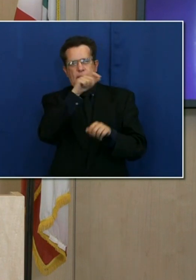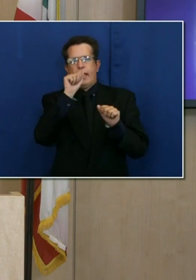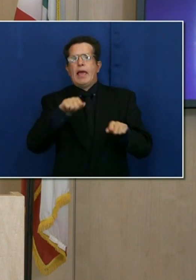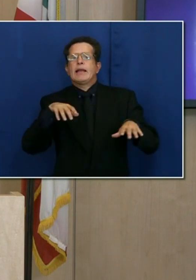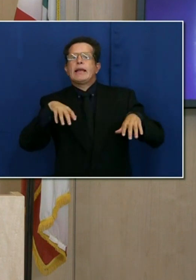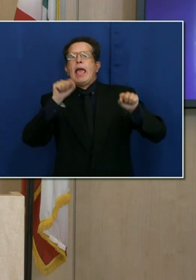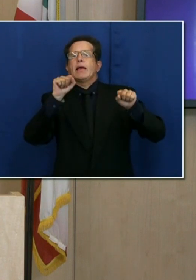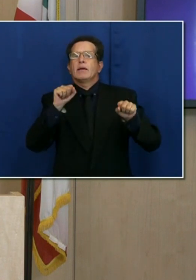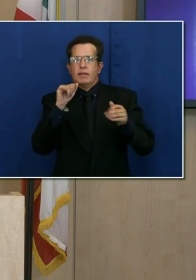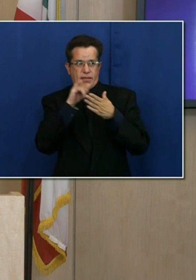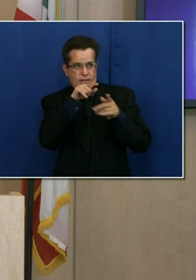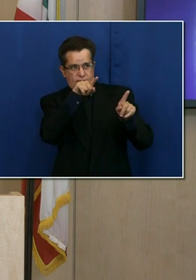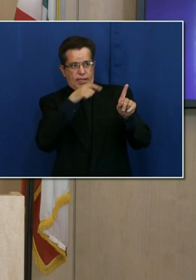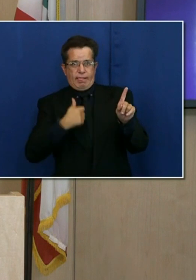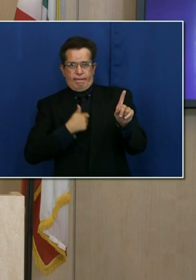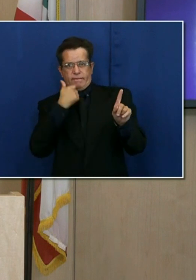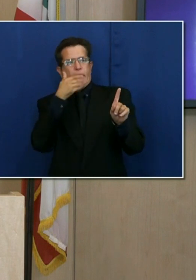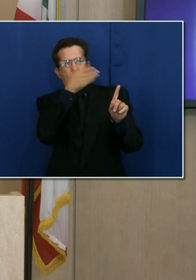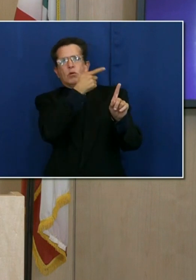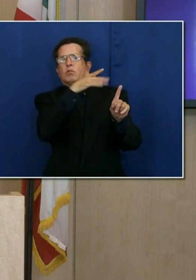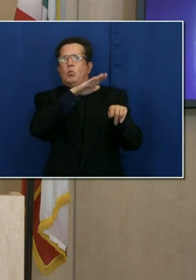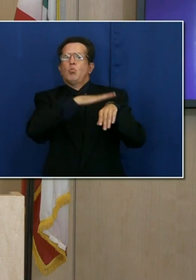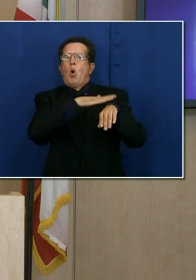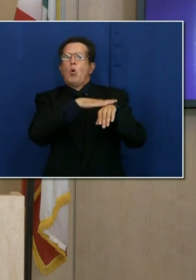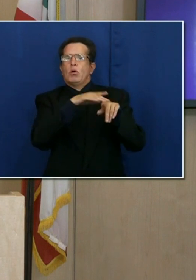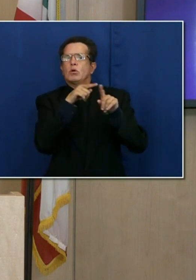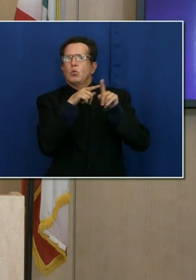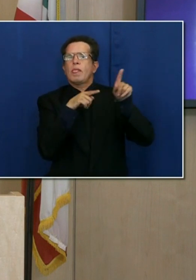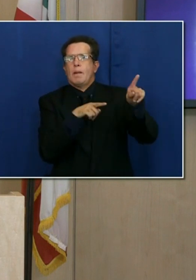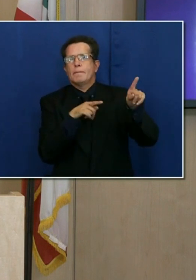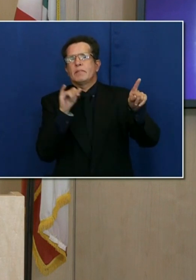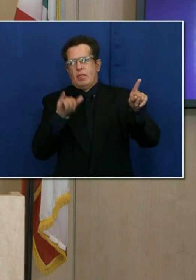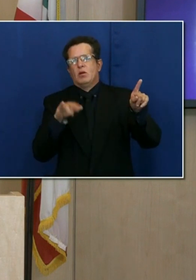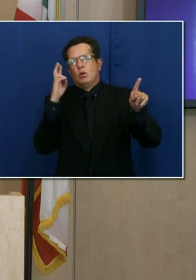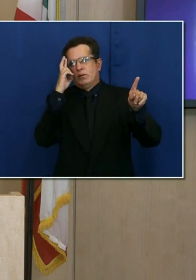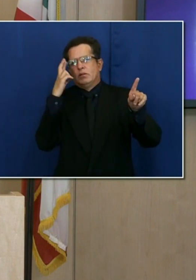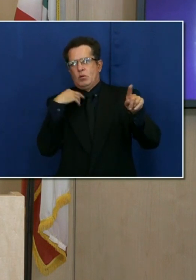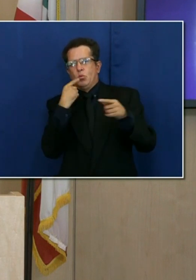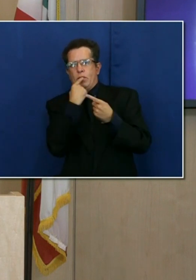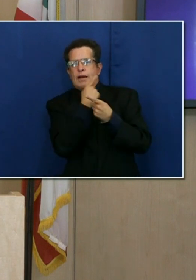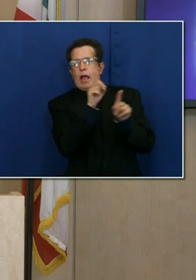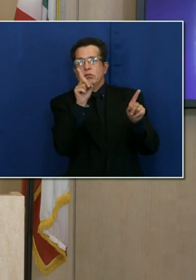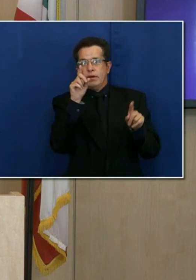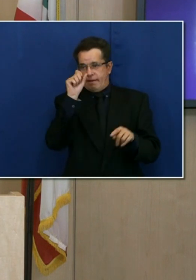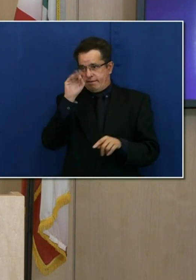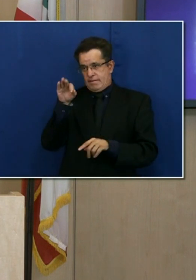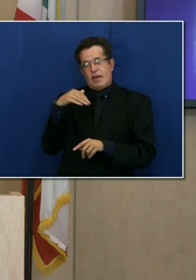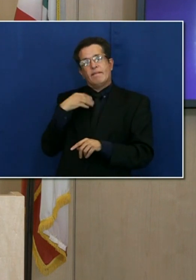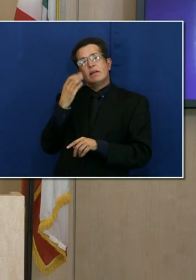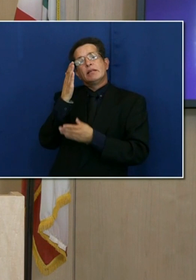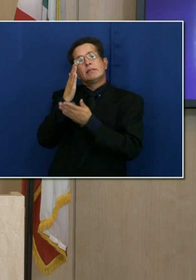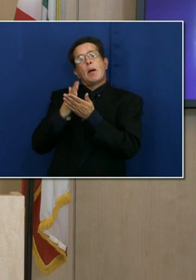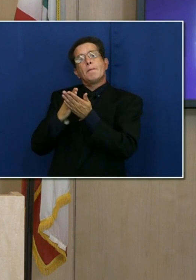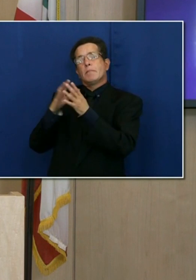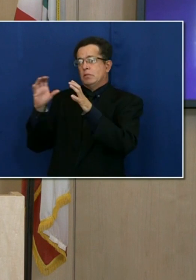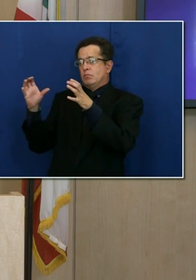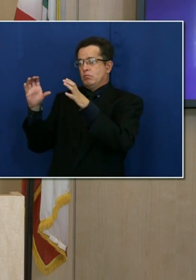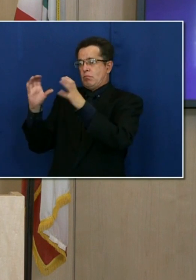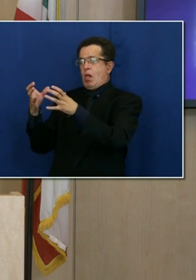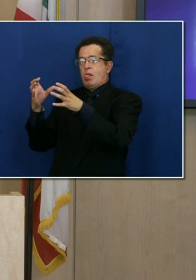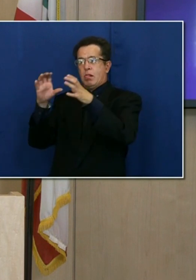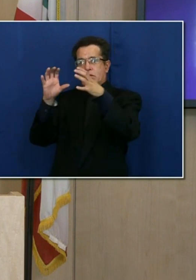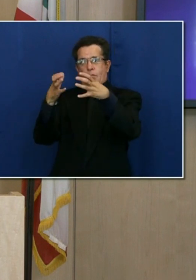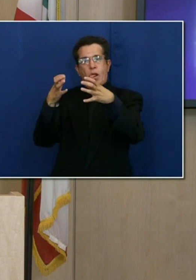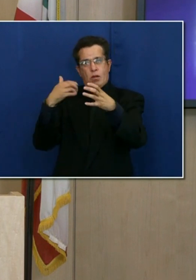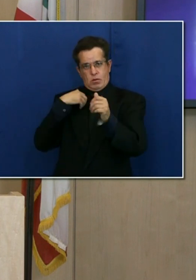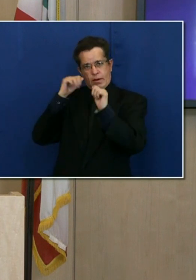students reside in can take. When there are a couple of cases in any given location, and if we can